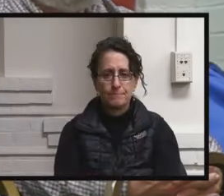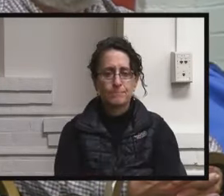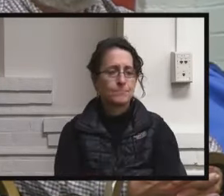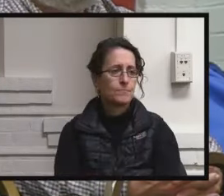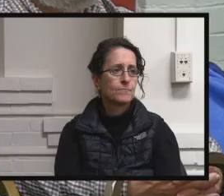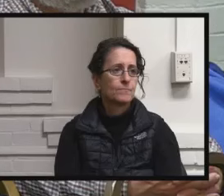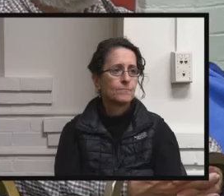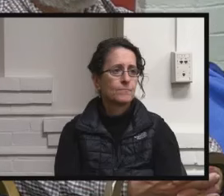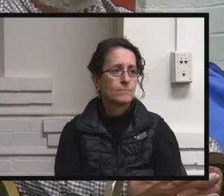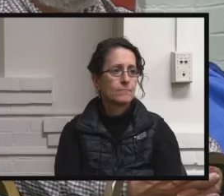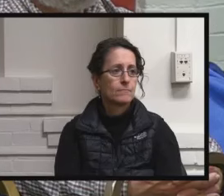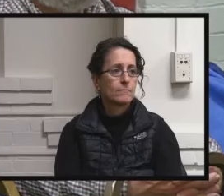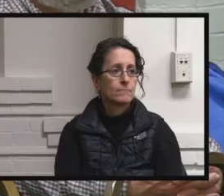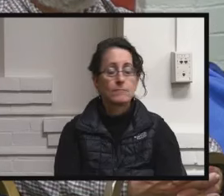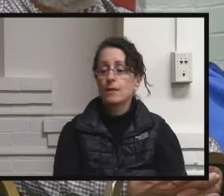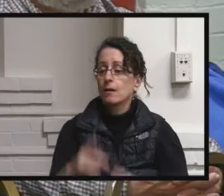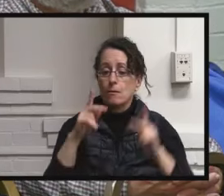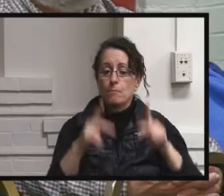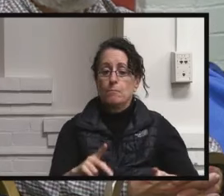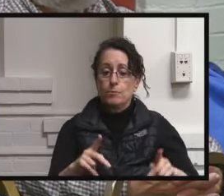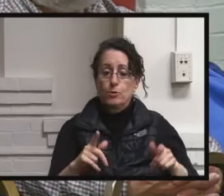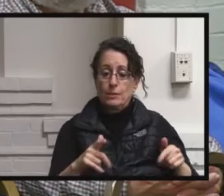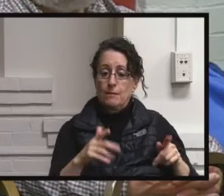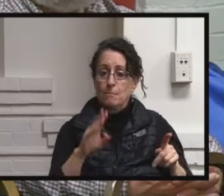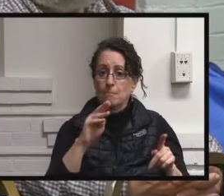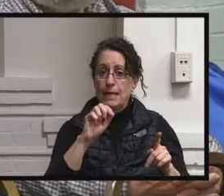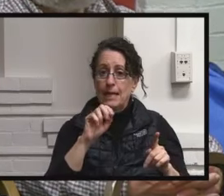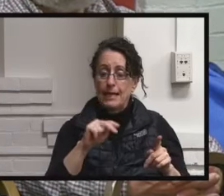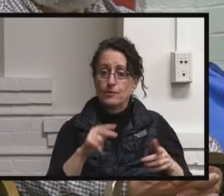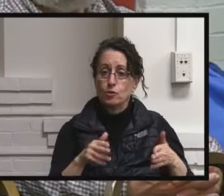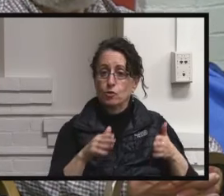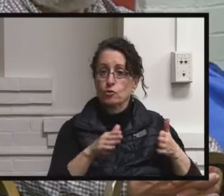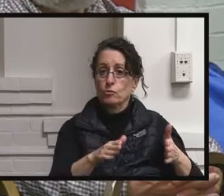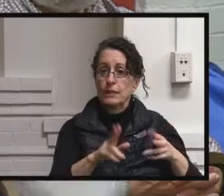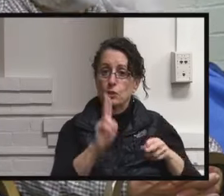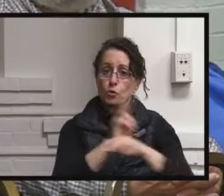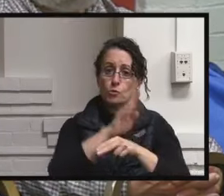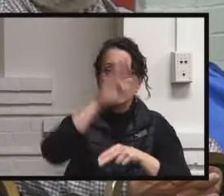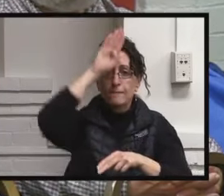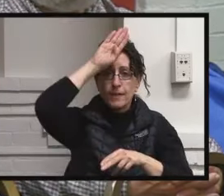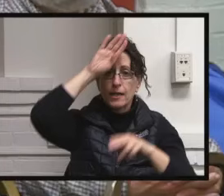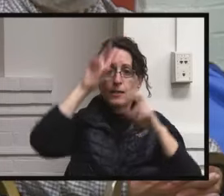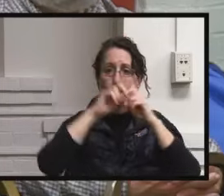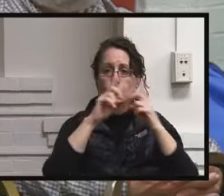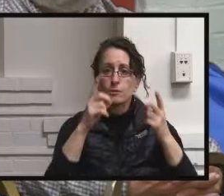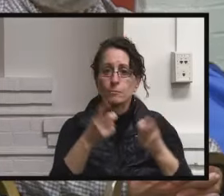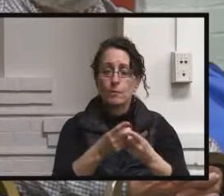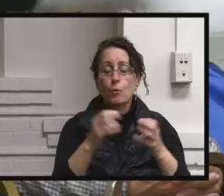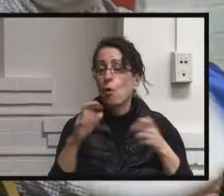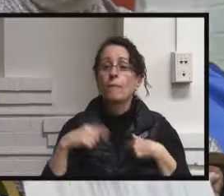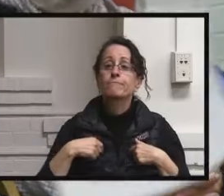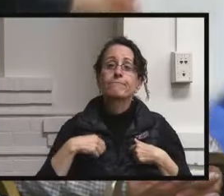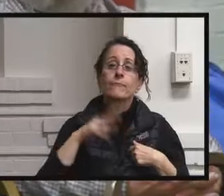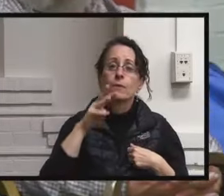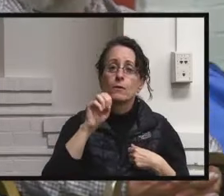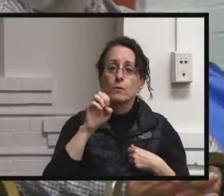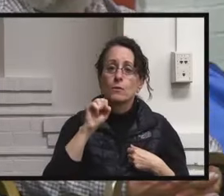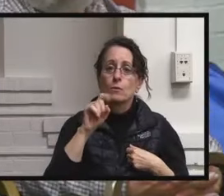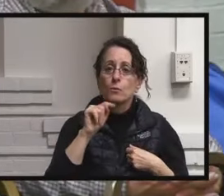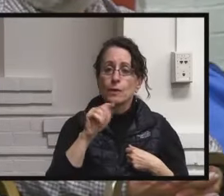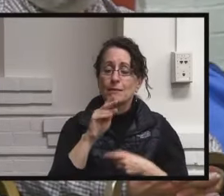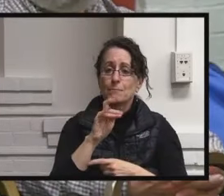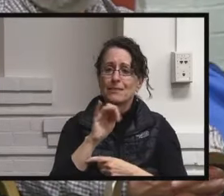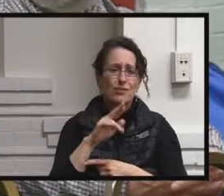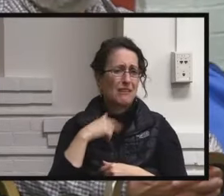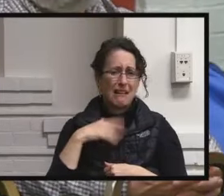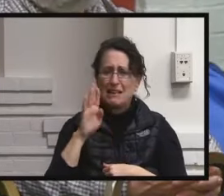on... You know, Main Street used the fire department services, so we're going to charge. Or I never use in Westminster the